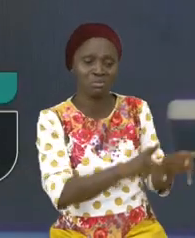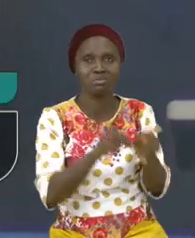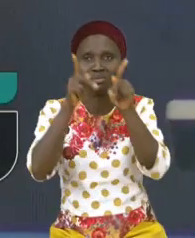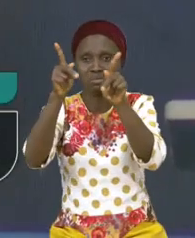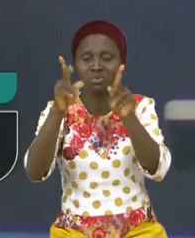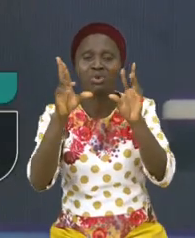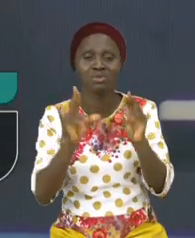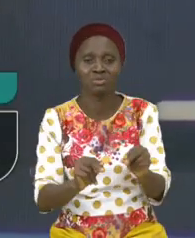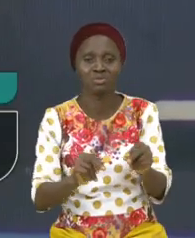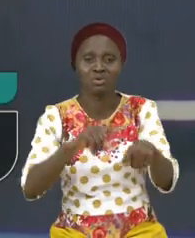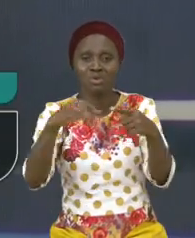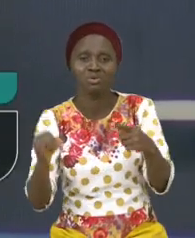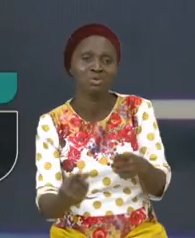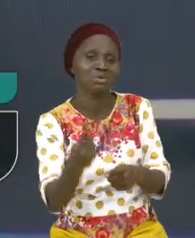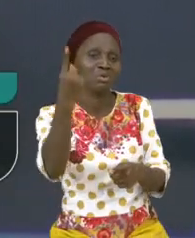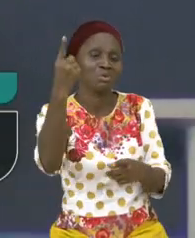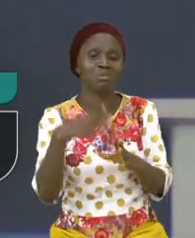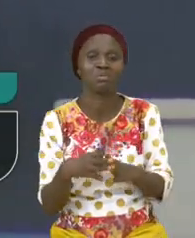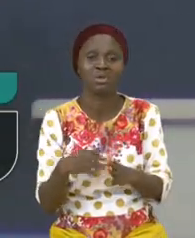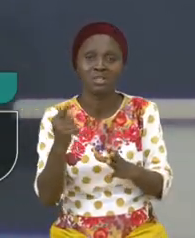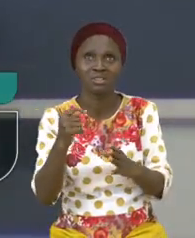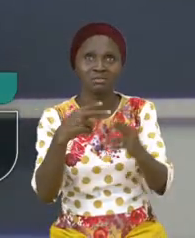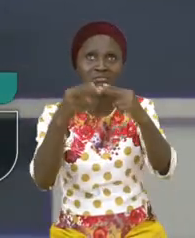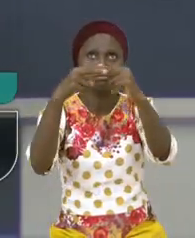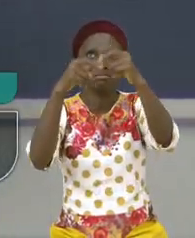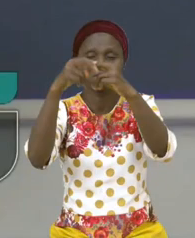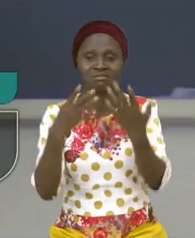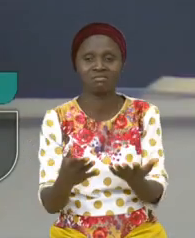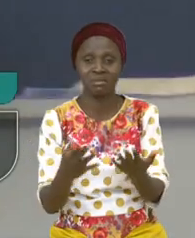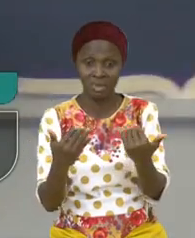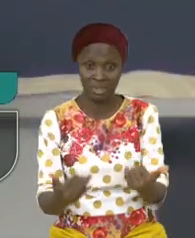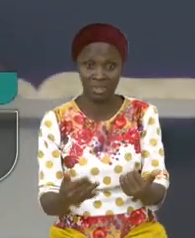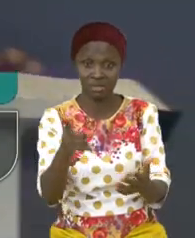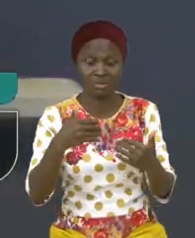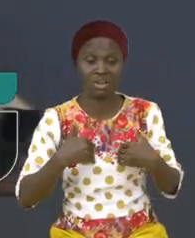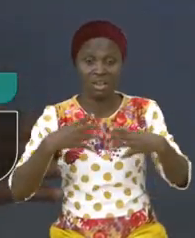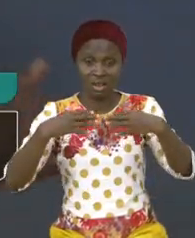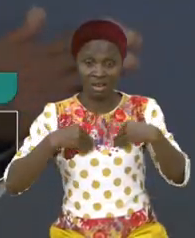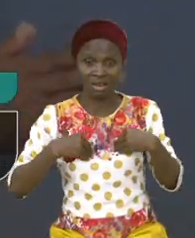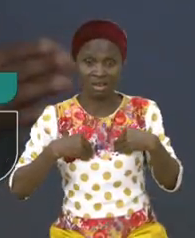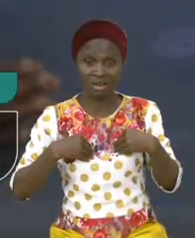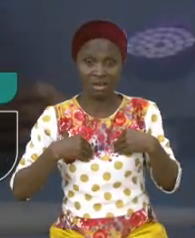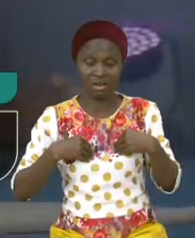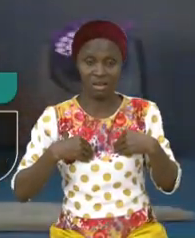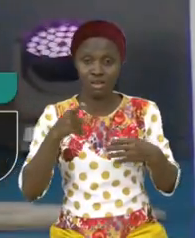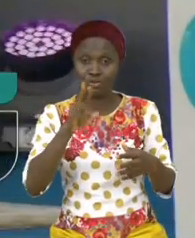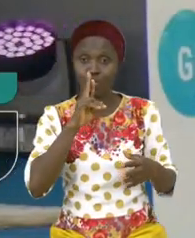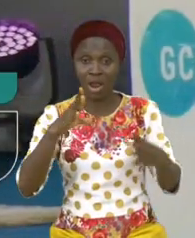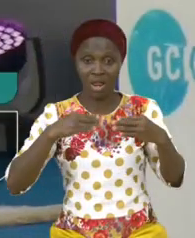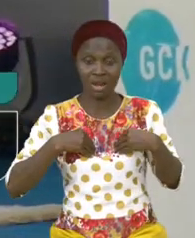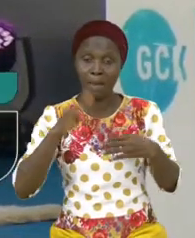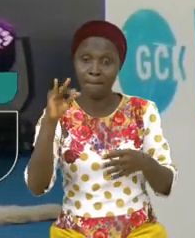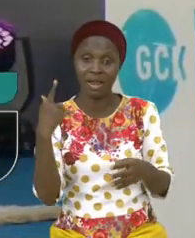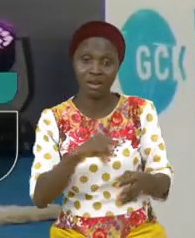no going up the ladder. Now, you are accepted by the authority of the